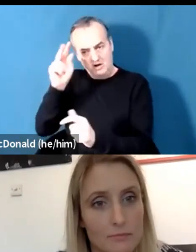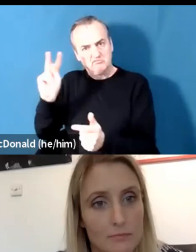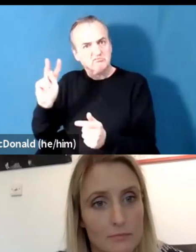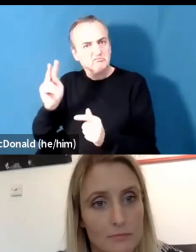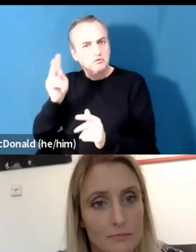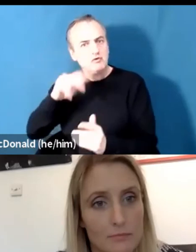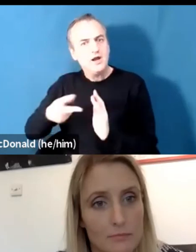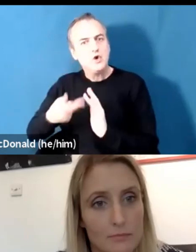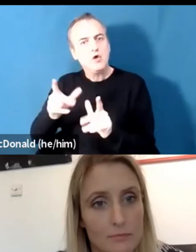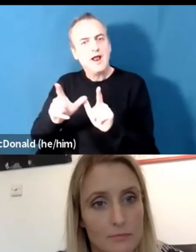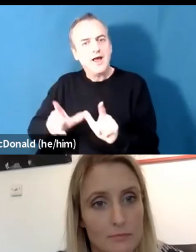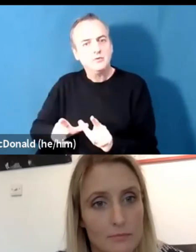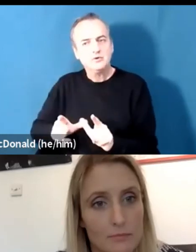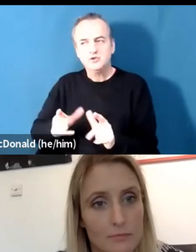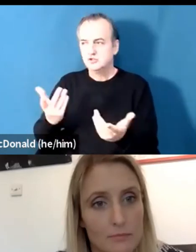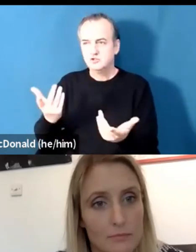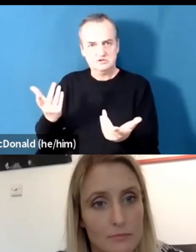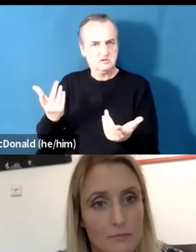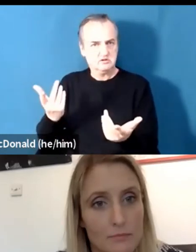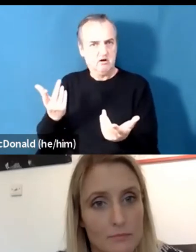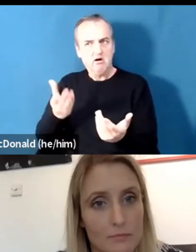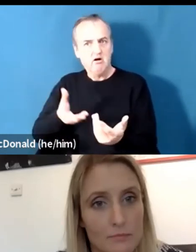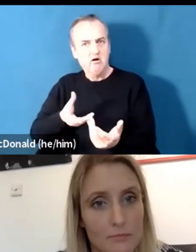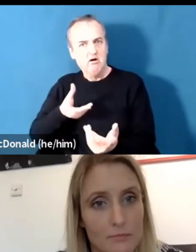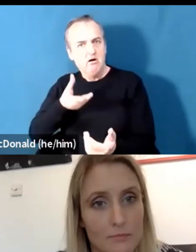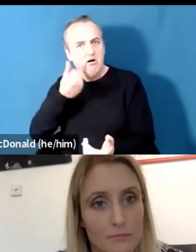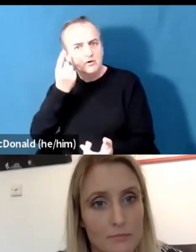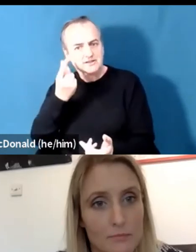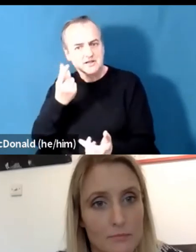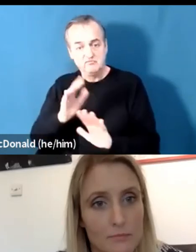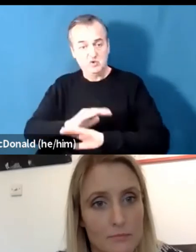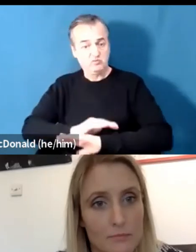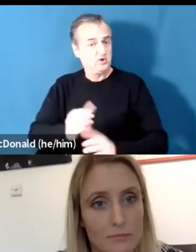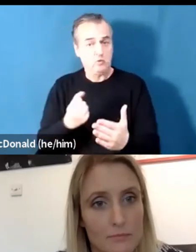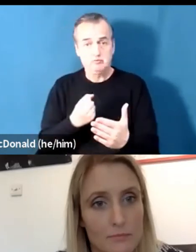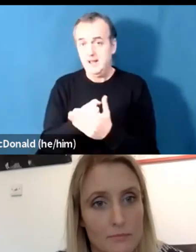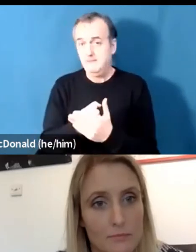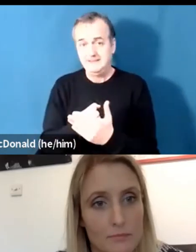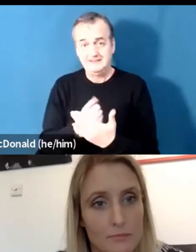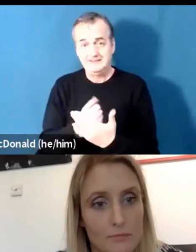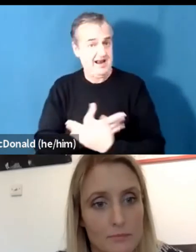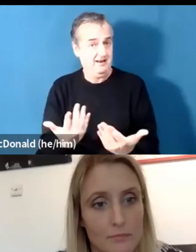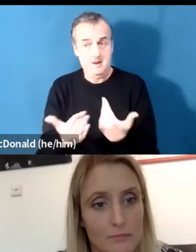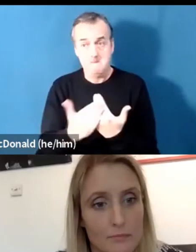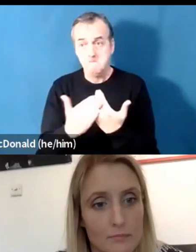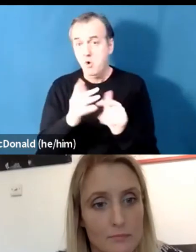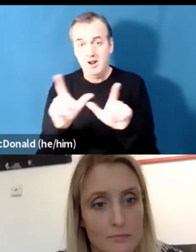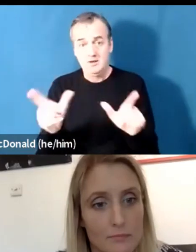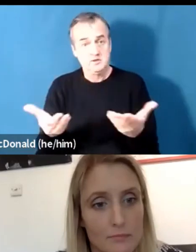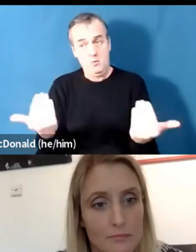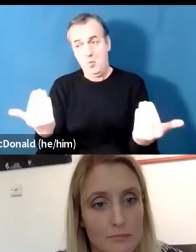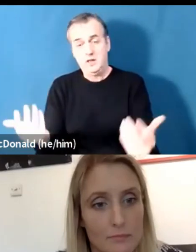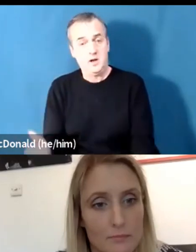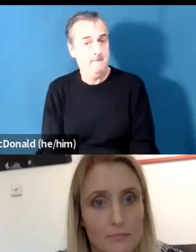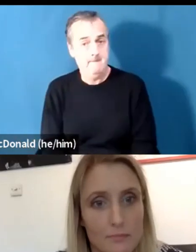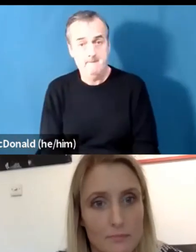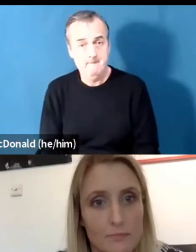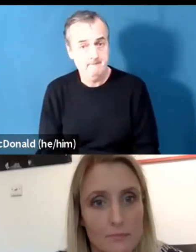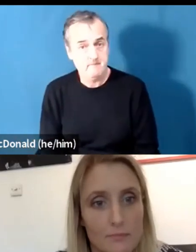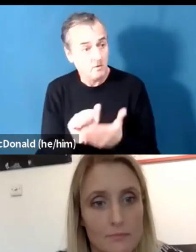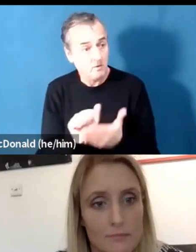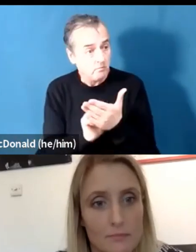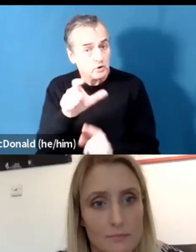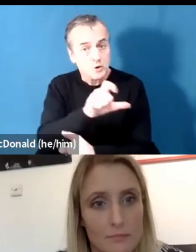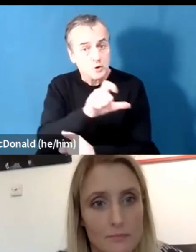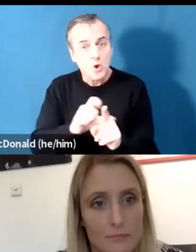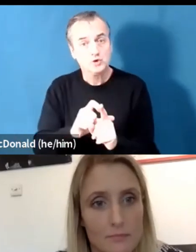the pitch or indeed in terms of the writing sample, that's fine. But no, it's exciting to see lots of languages